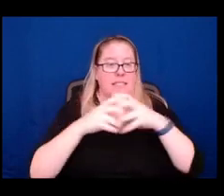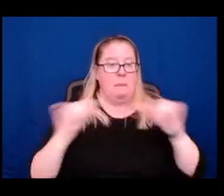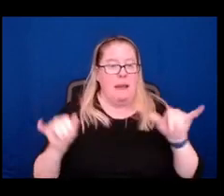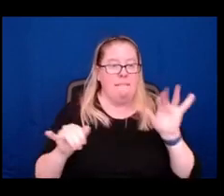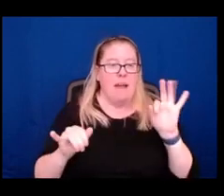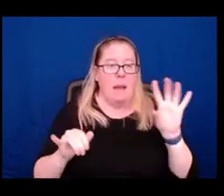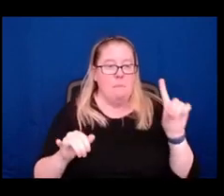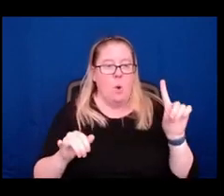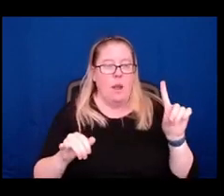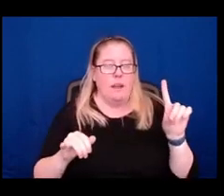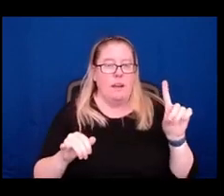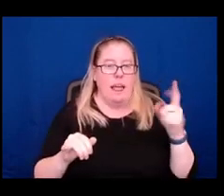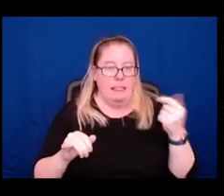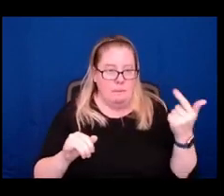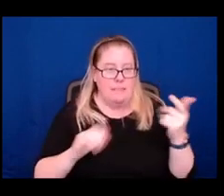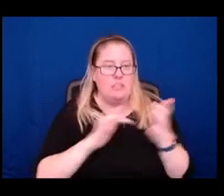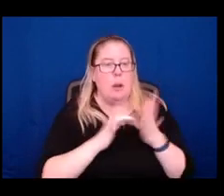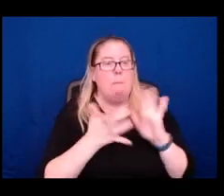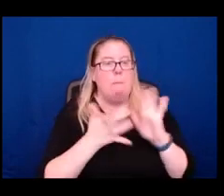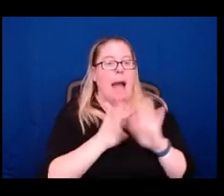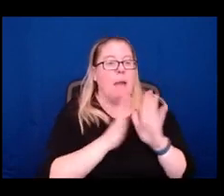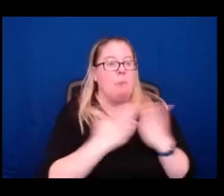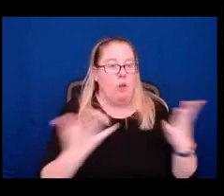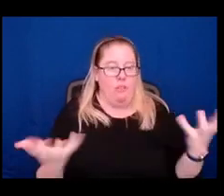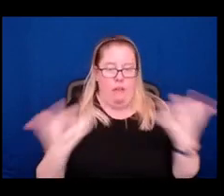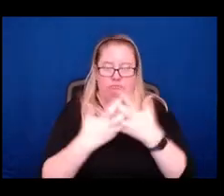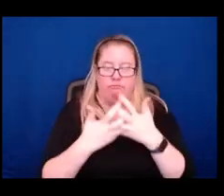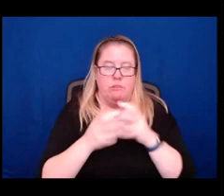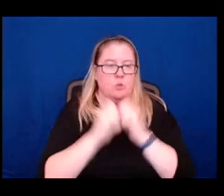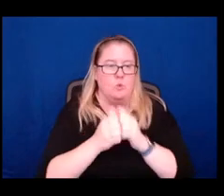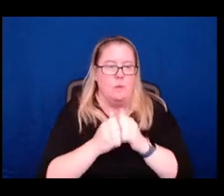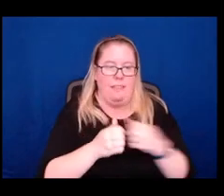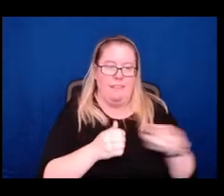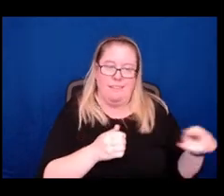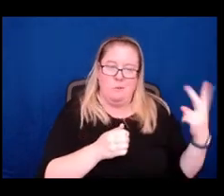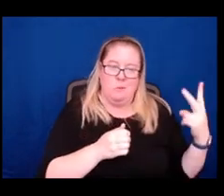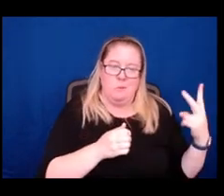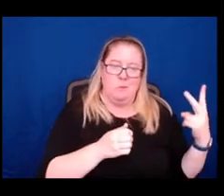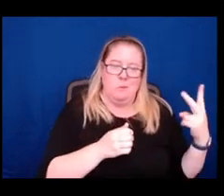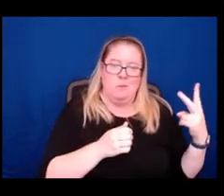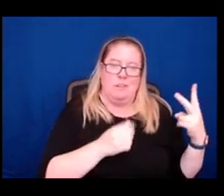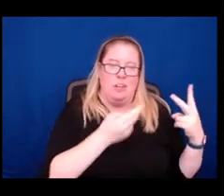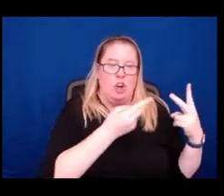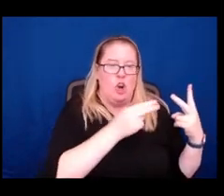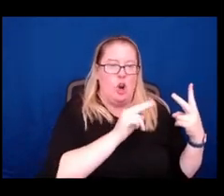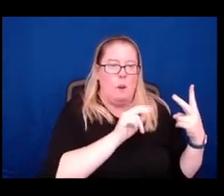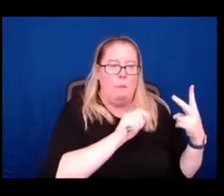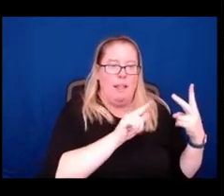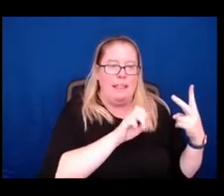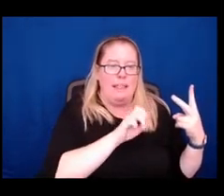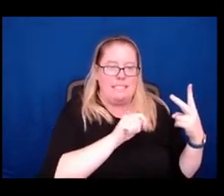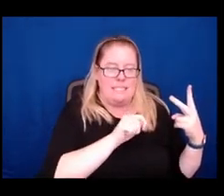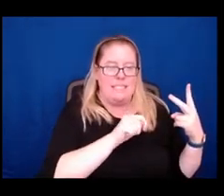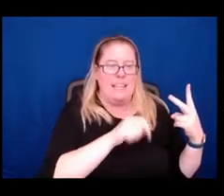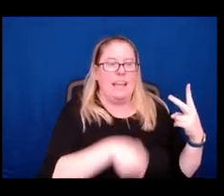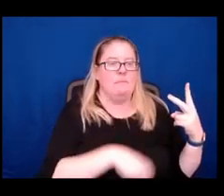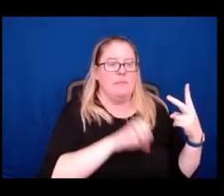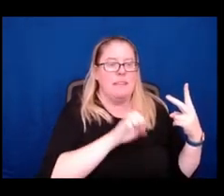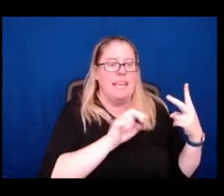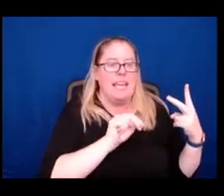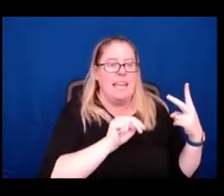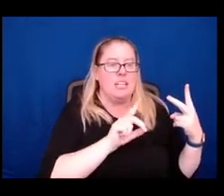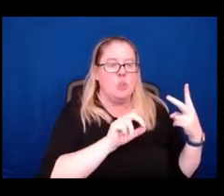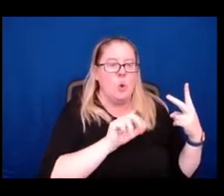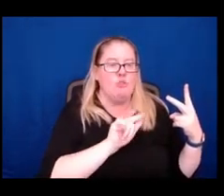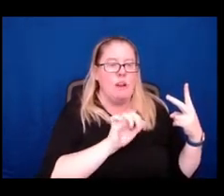Elimination Bible, created by two herbalists and endocrinologists out of London that I work with